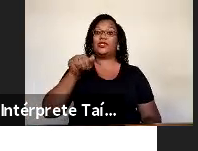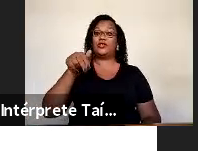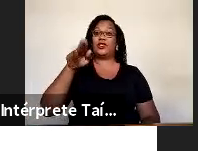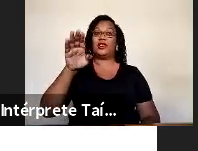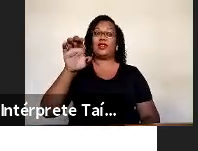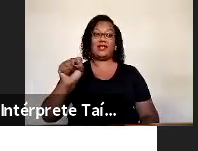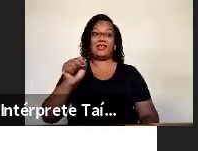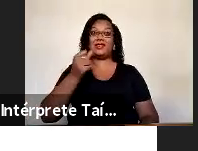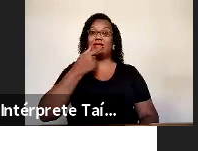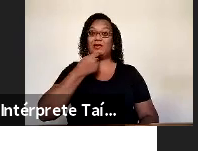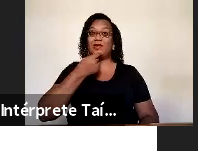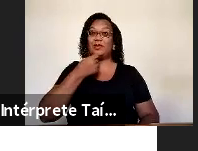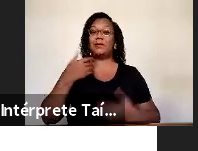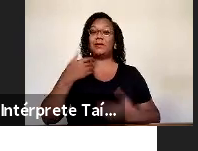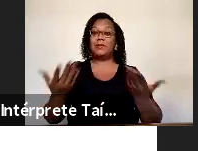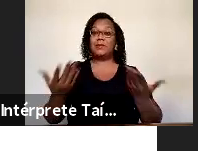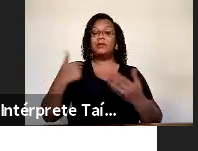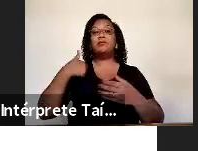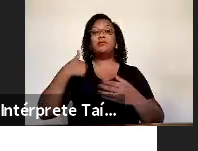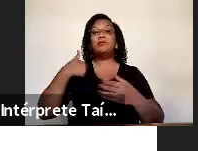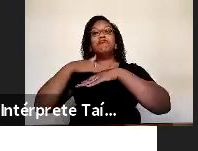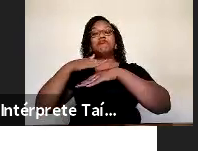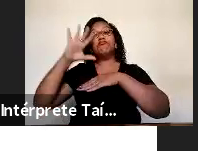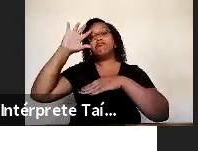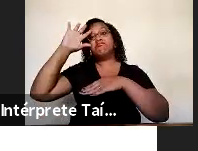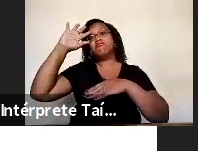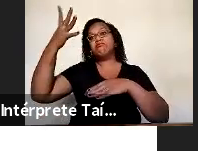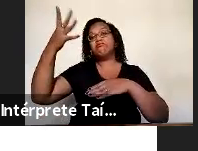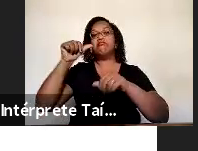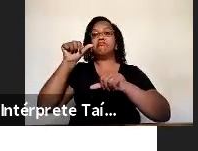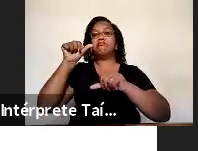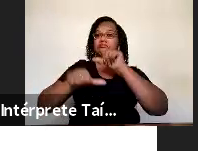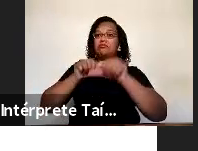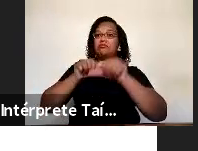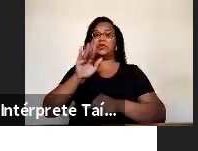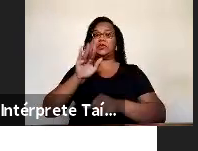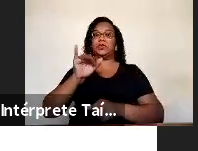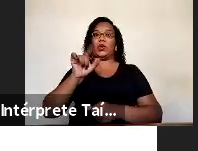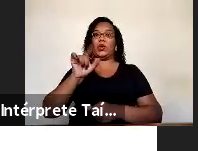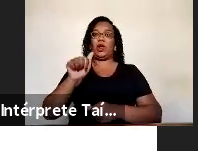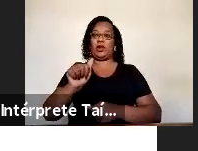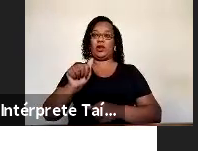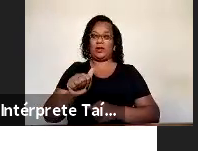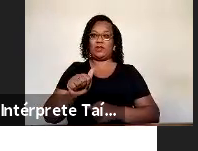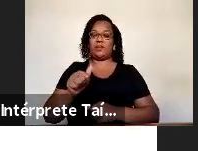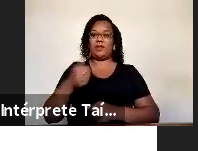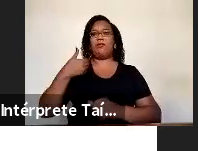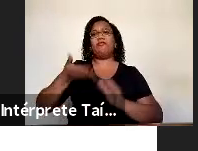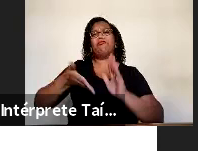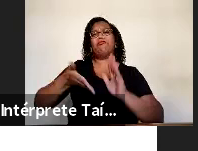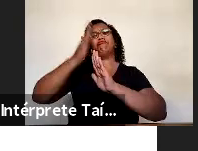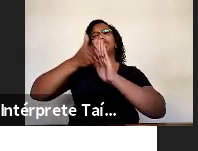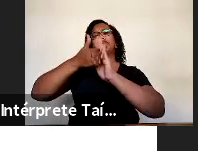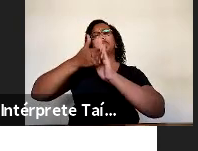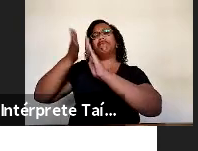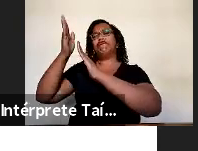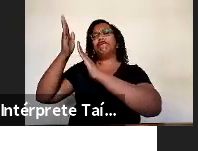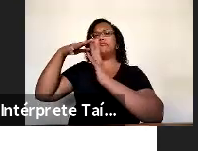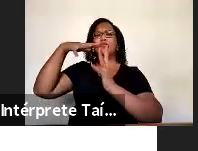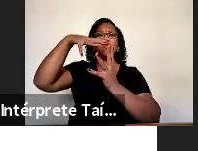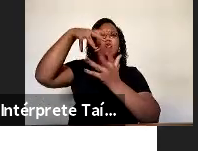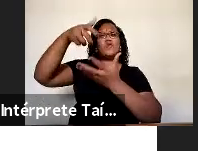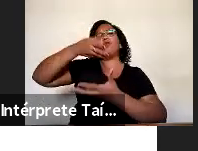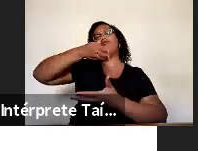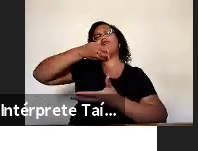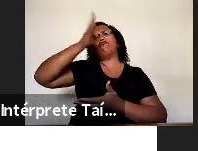I would become a biologist and I would travel the world like Darwin, and I would, discover many new species